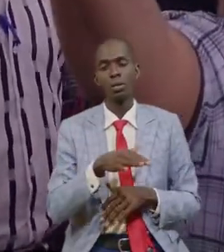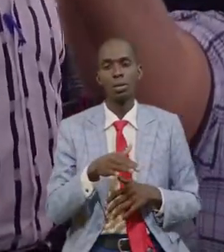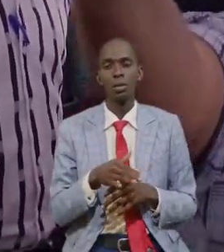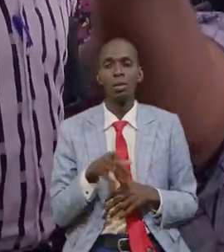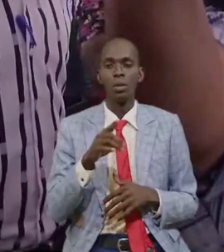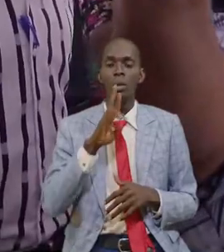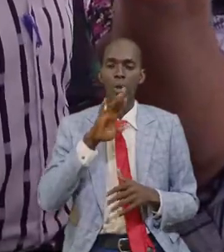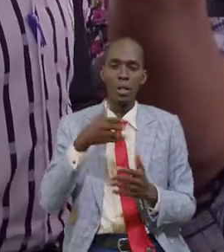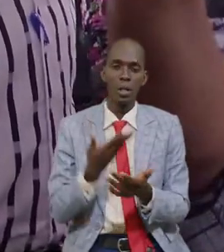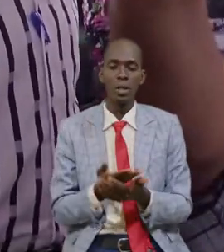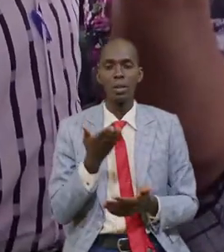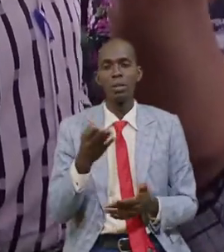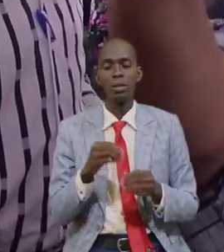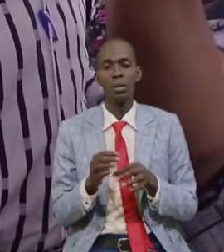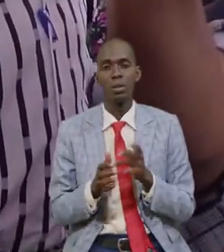getting